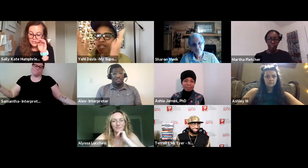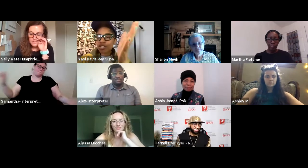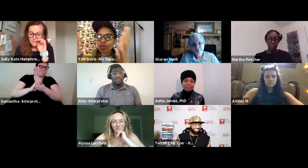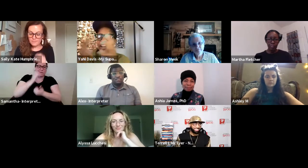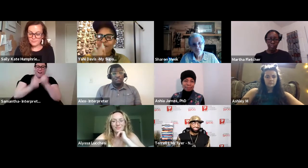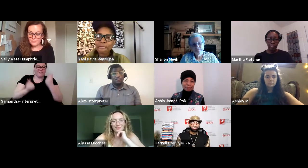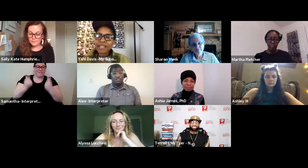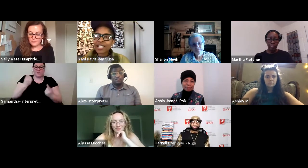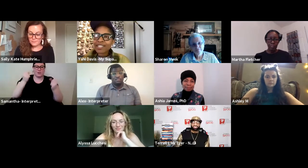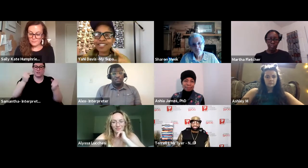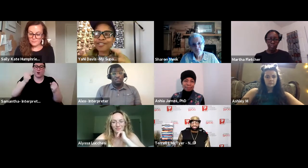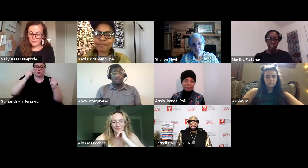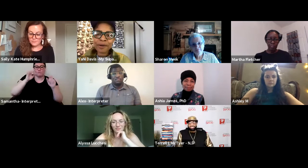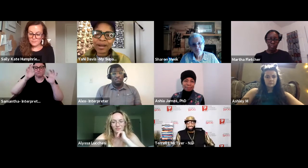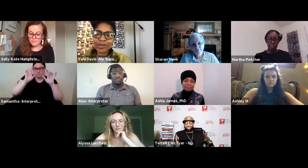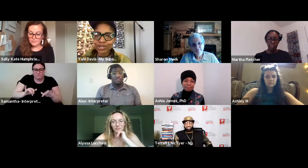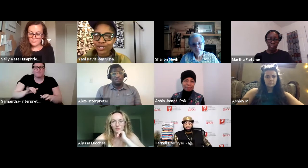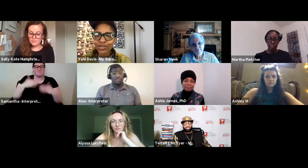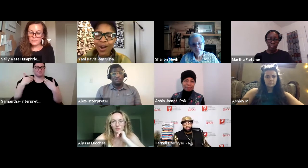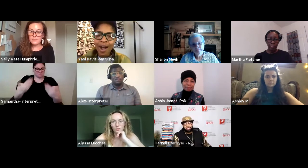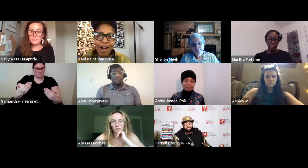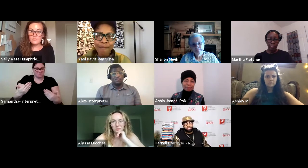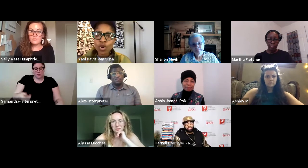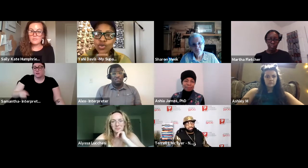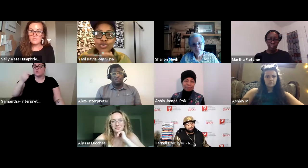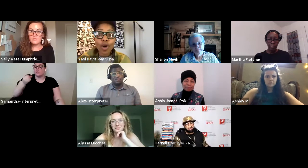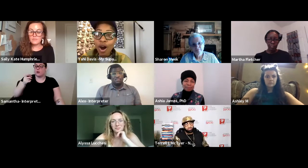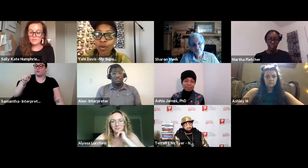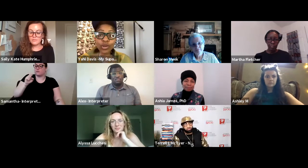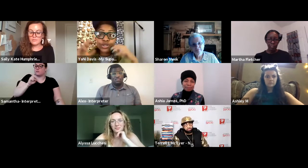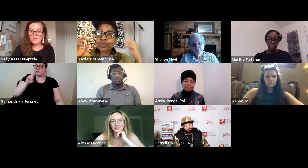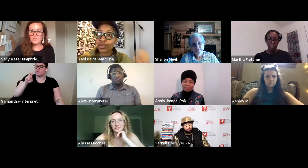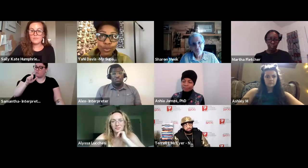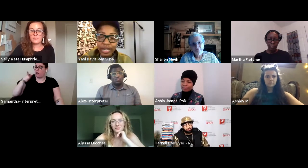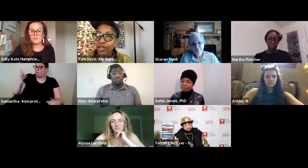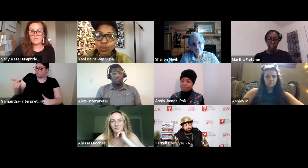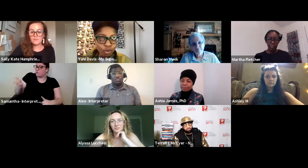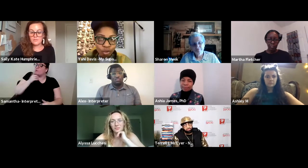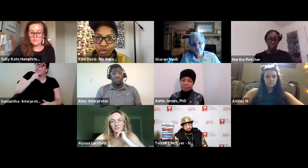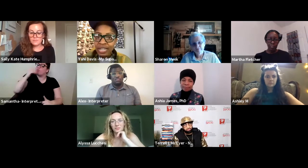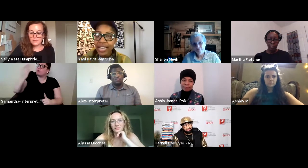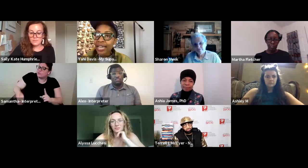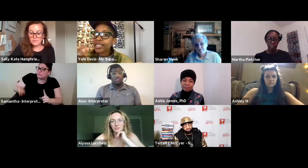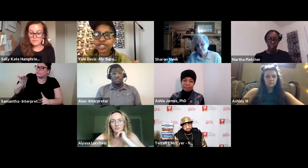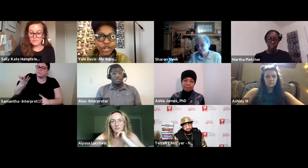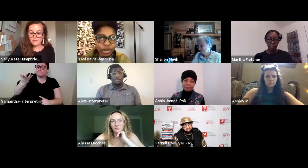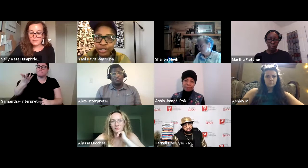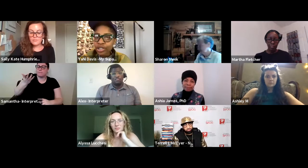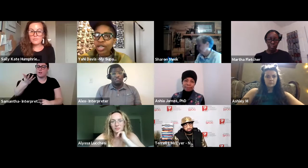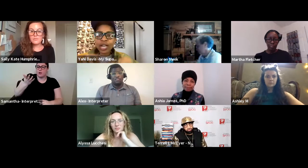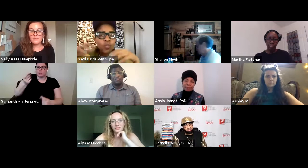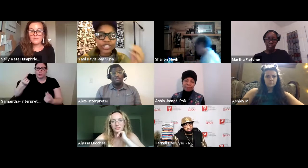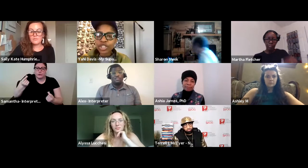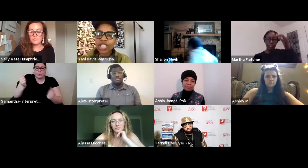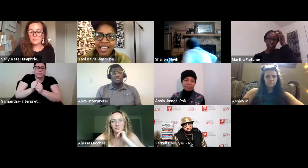So, Terrell, tell us a little bit about you, who you are, what you do in the world, in the